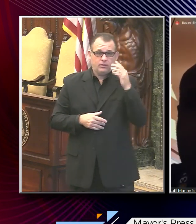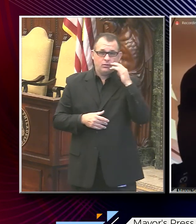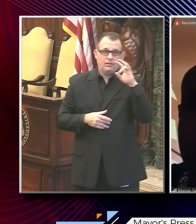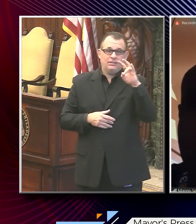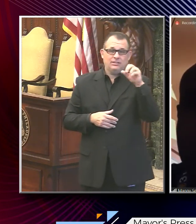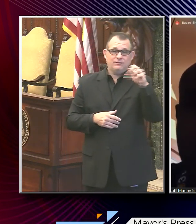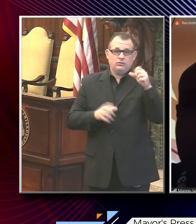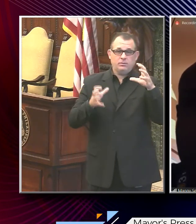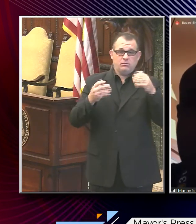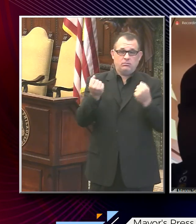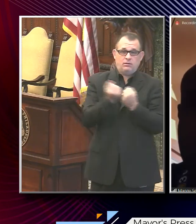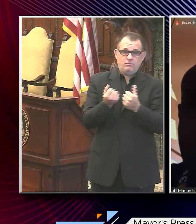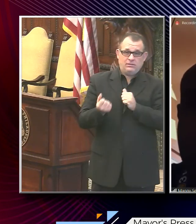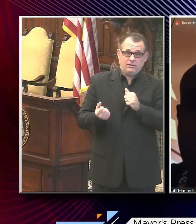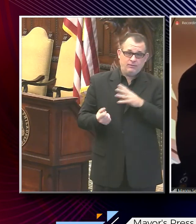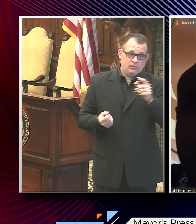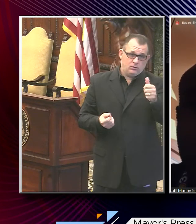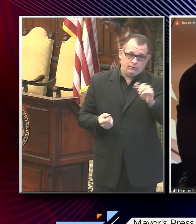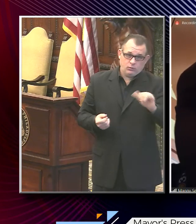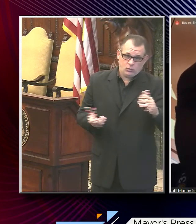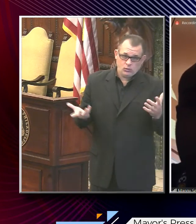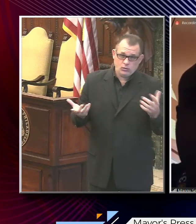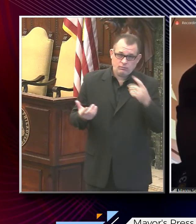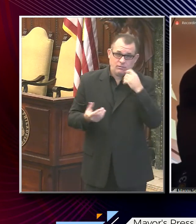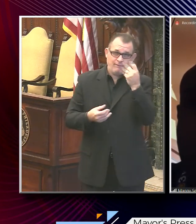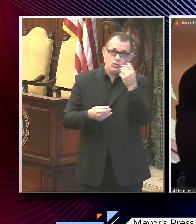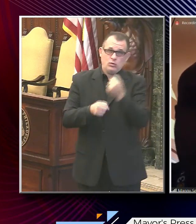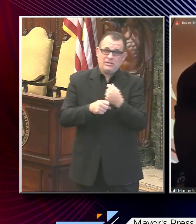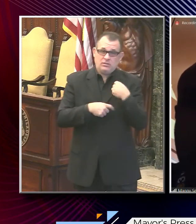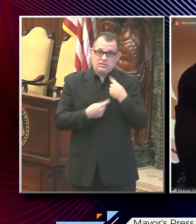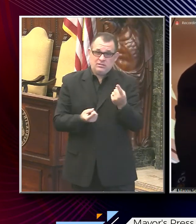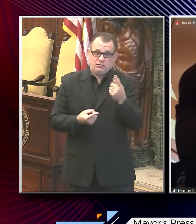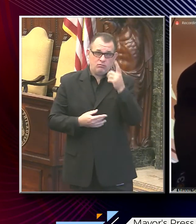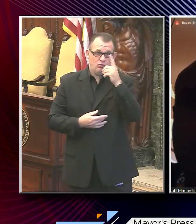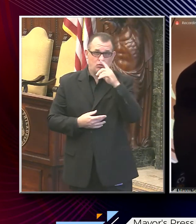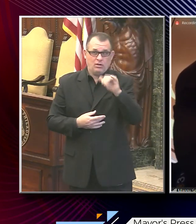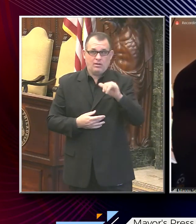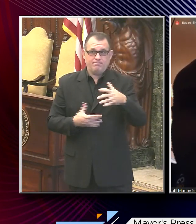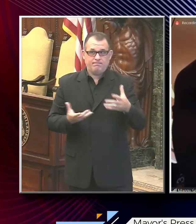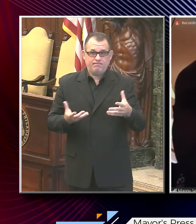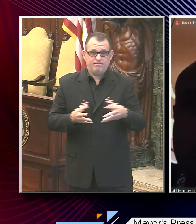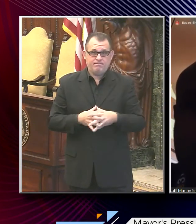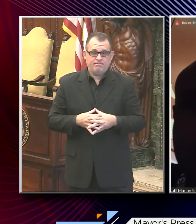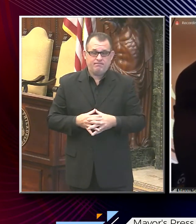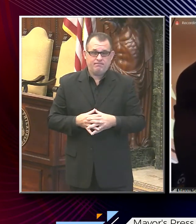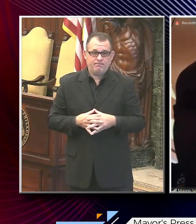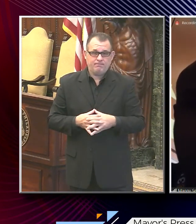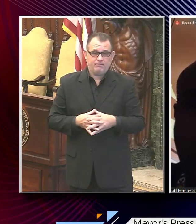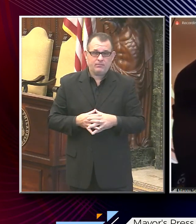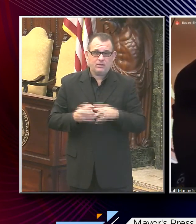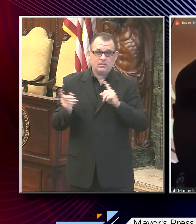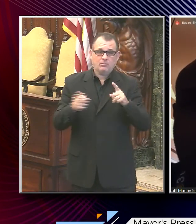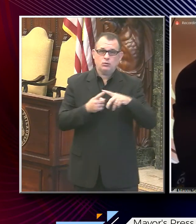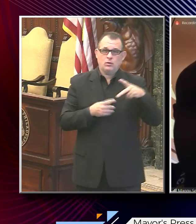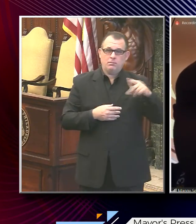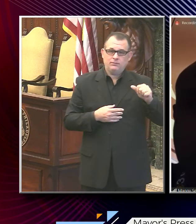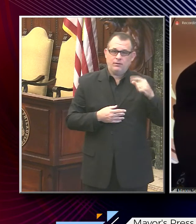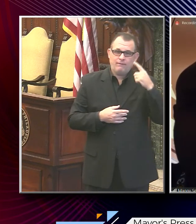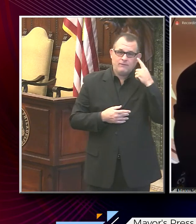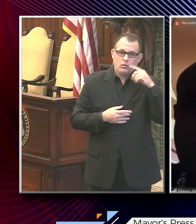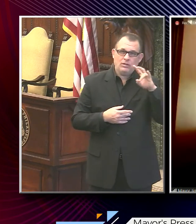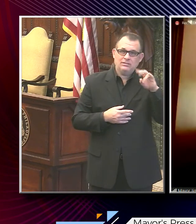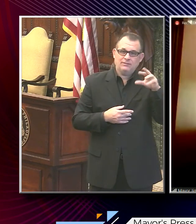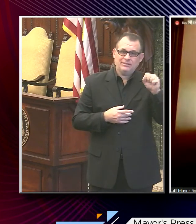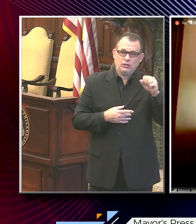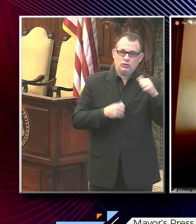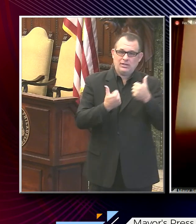if I were, in a couple of years, if I was like, hey, you want to meet me down at Penn's Landing for a Sixers game, would you meet me? Would you go?